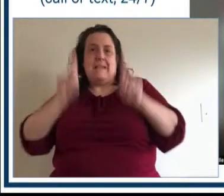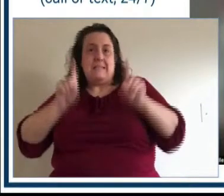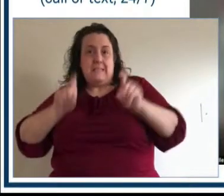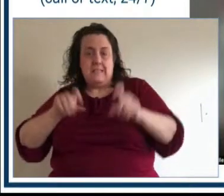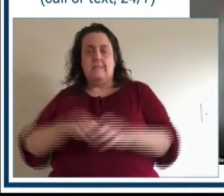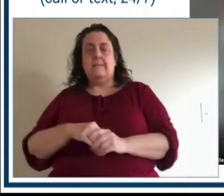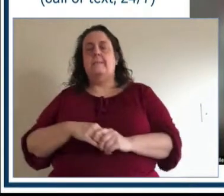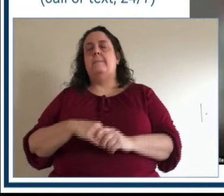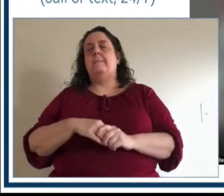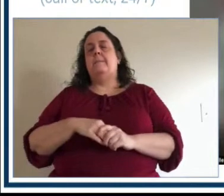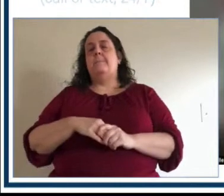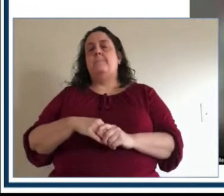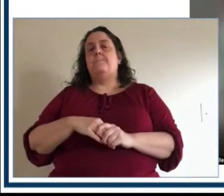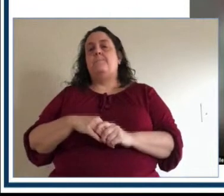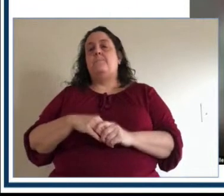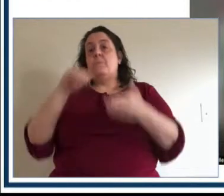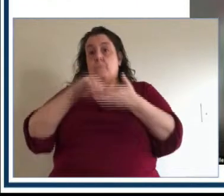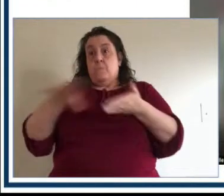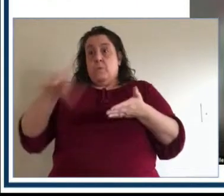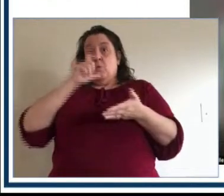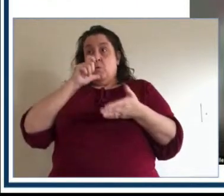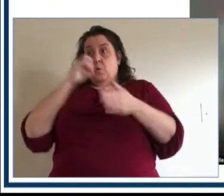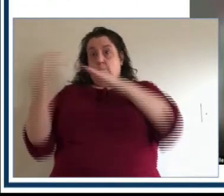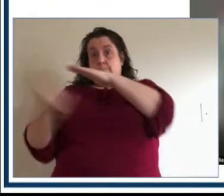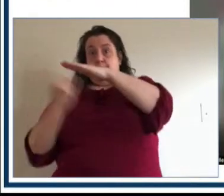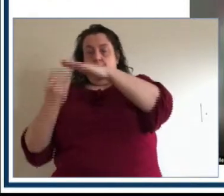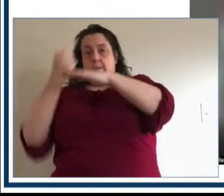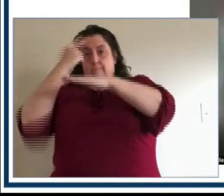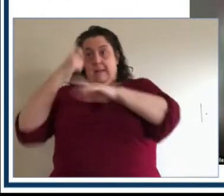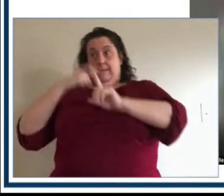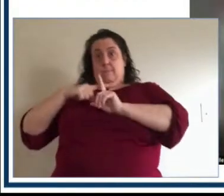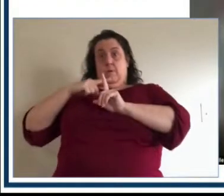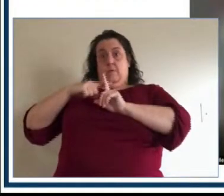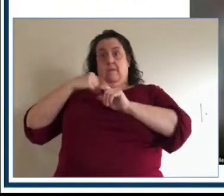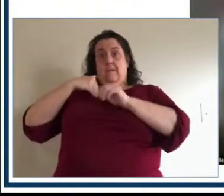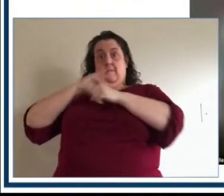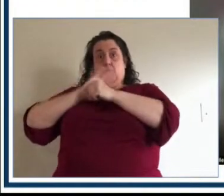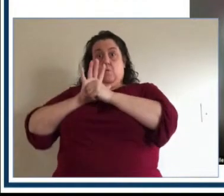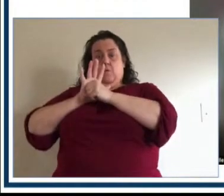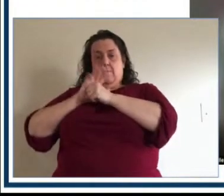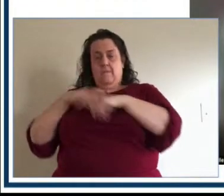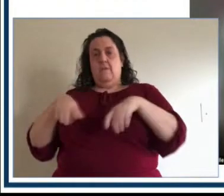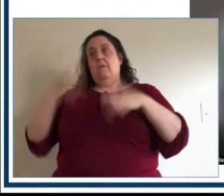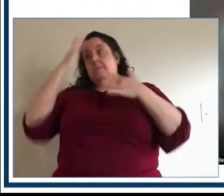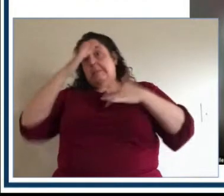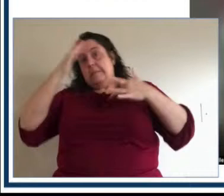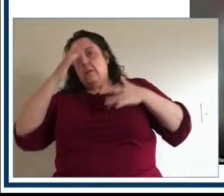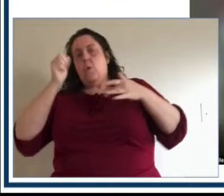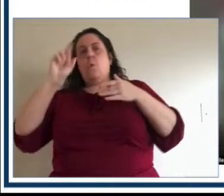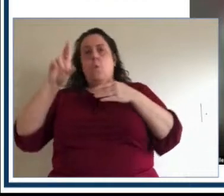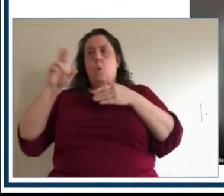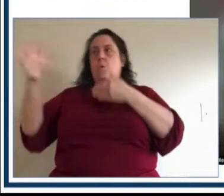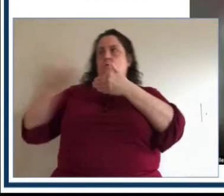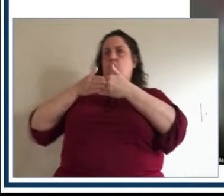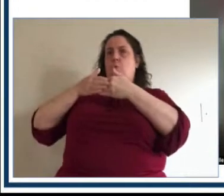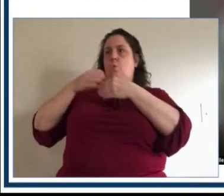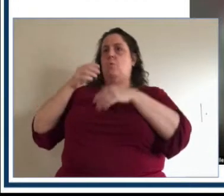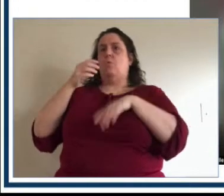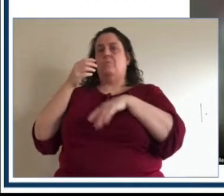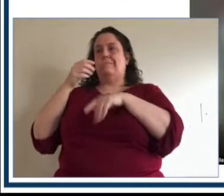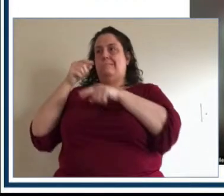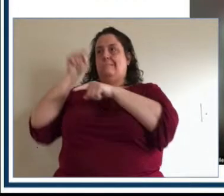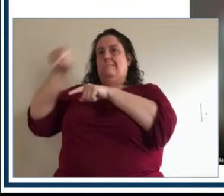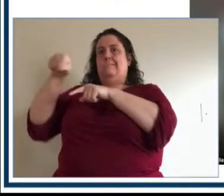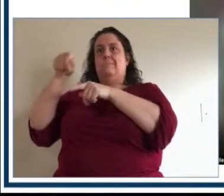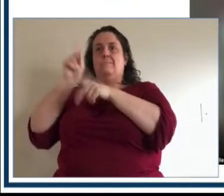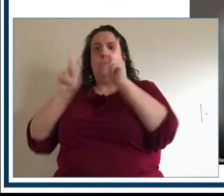Students who are isolating because they tested positive, have symptoms, are close contacts, or were at exposure sites need to follow